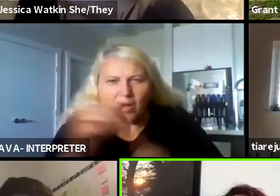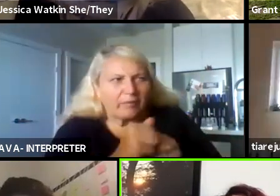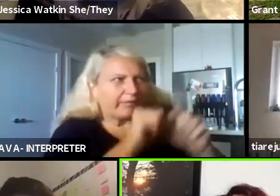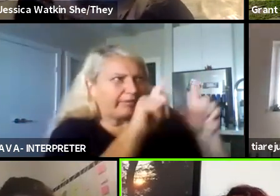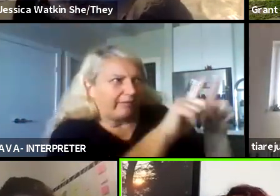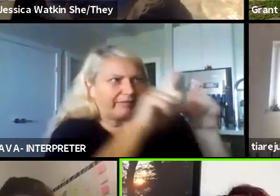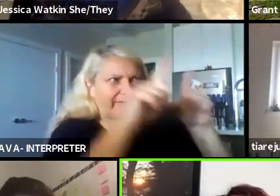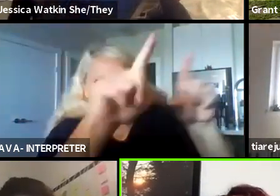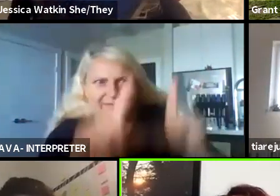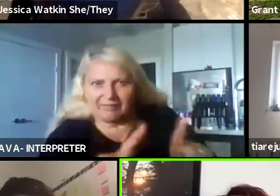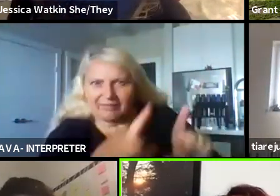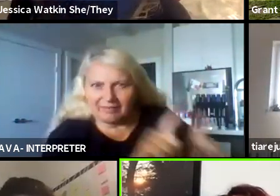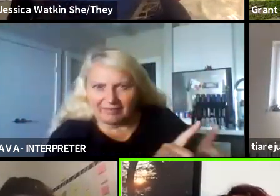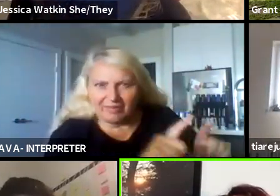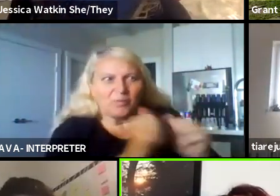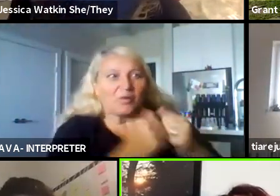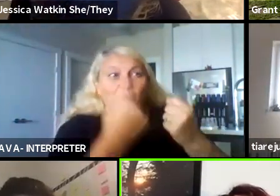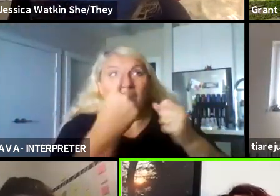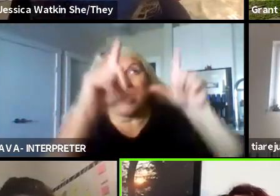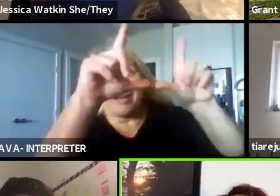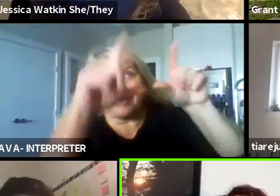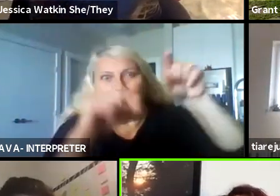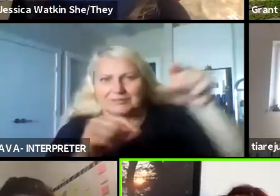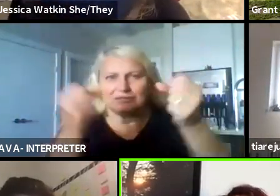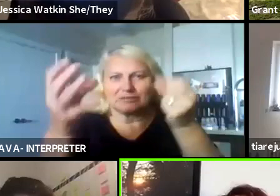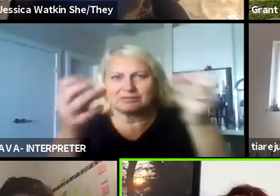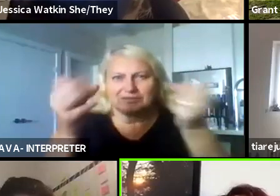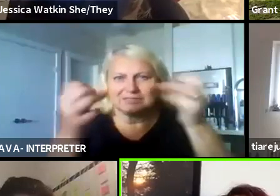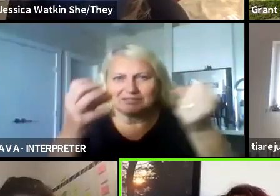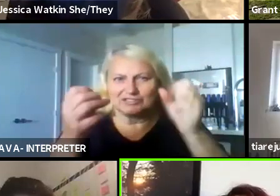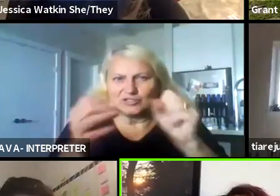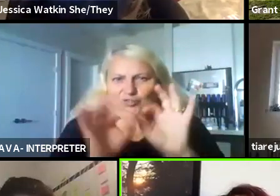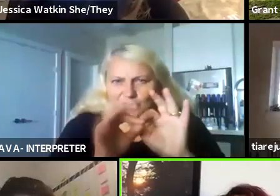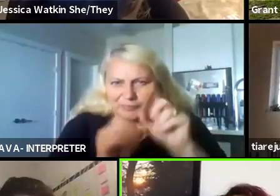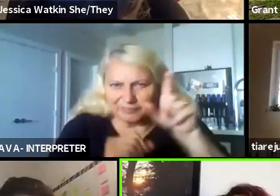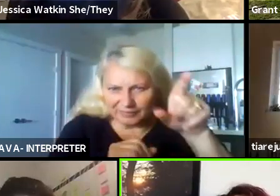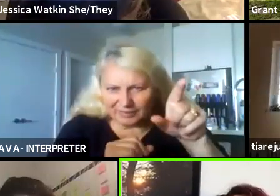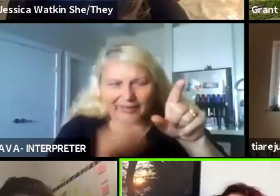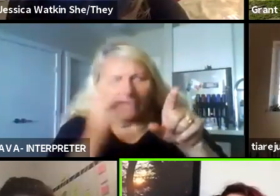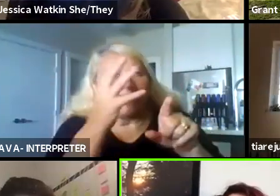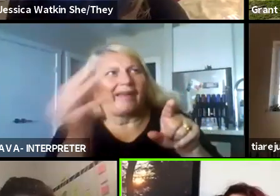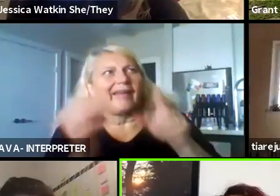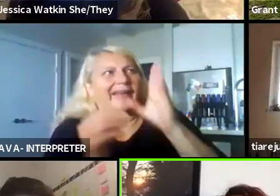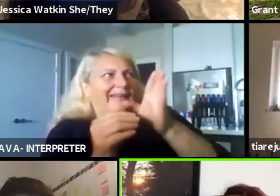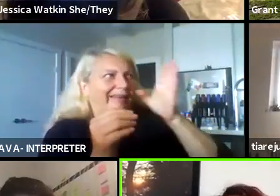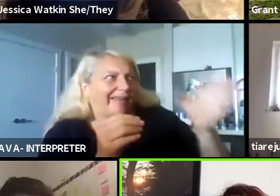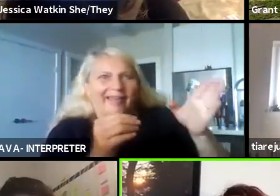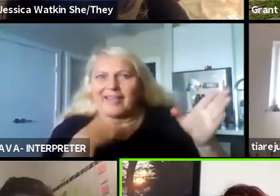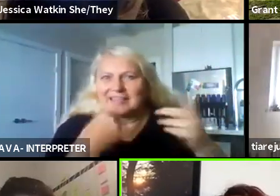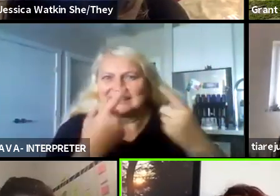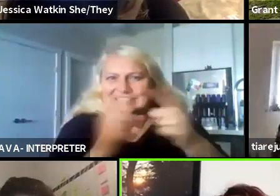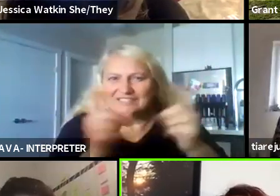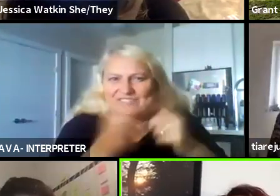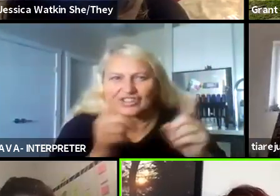and sign language interpreter in one of the corners, and folks of various gender